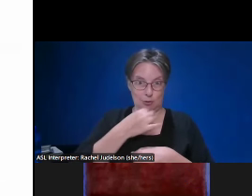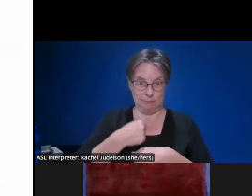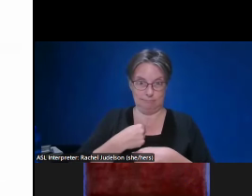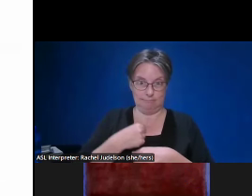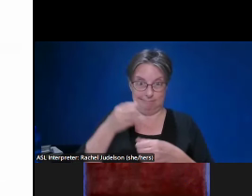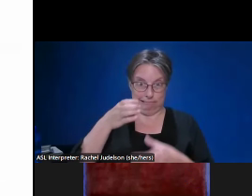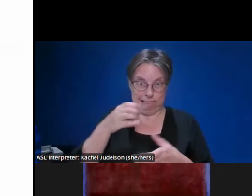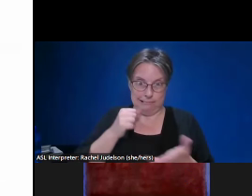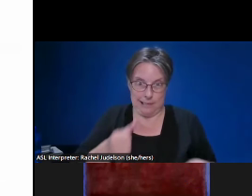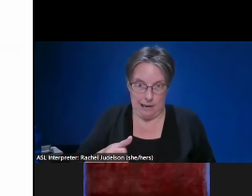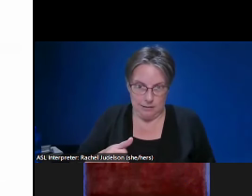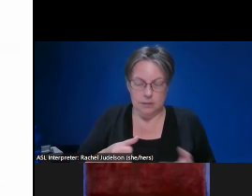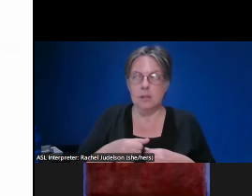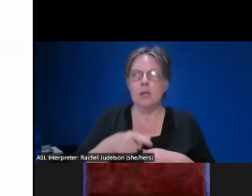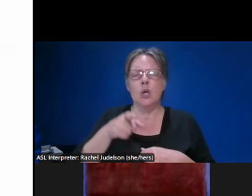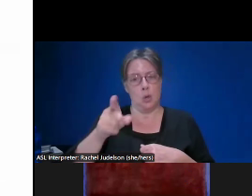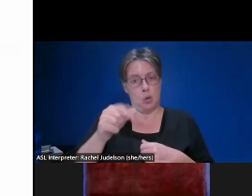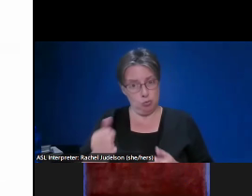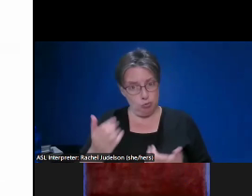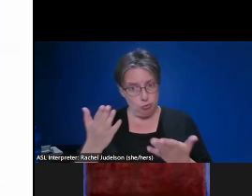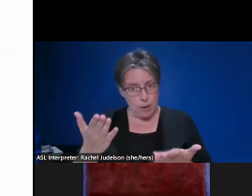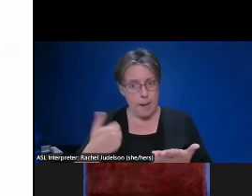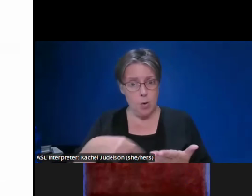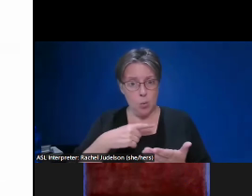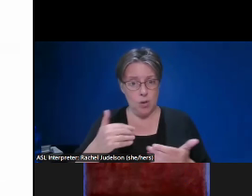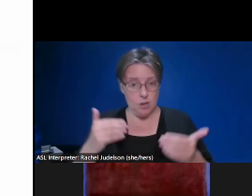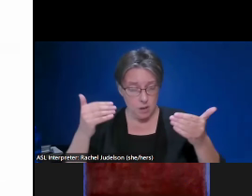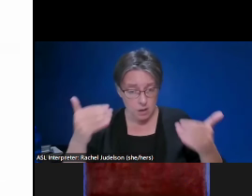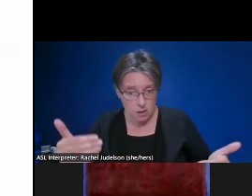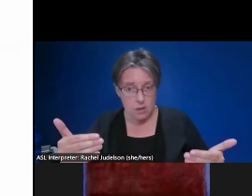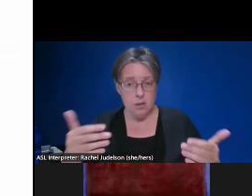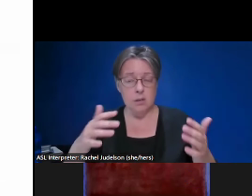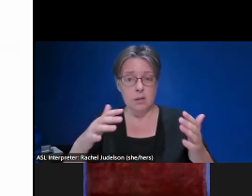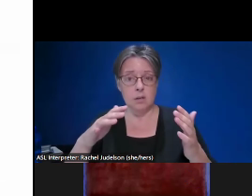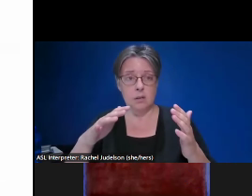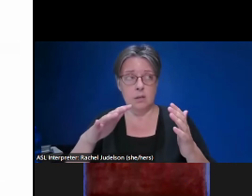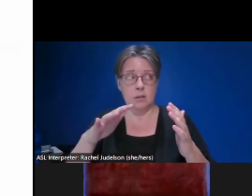do you recommend that we proceed with